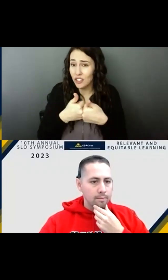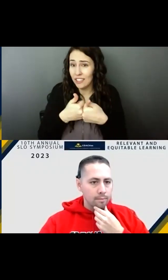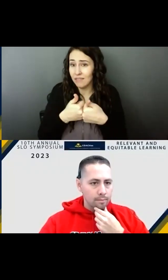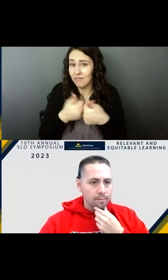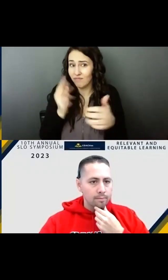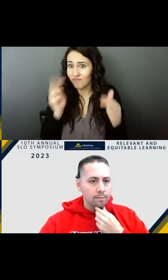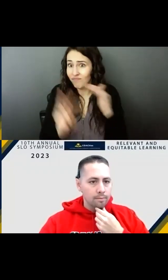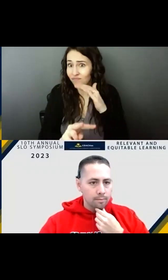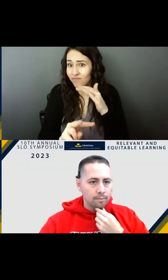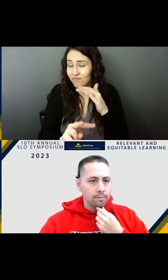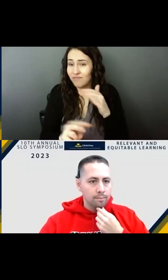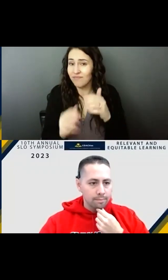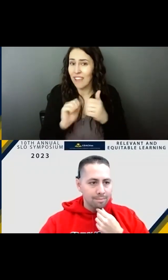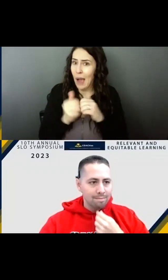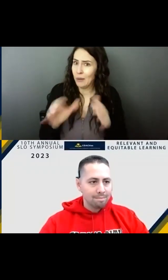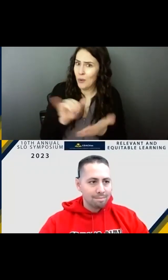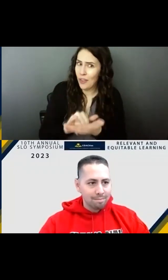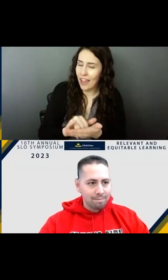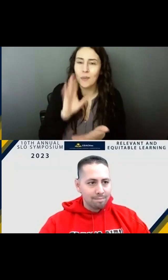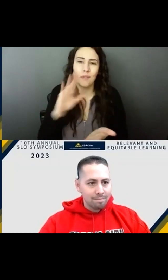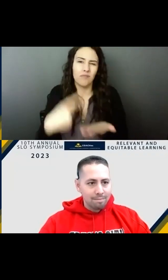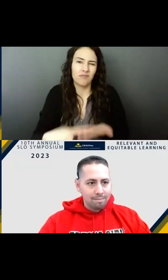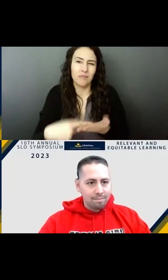be talking about that today. Thank you.